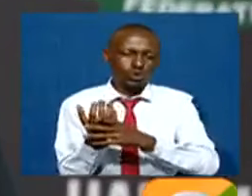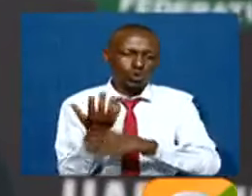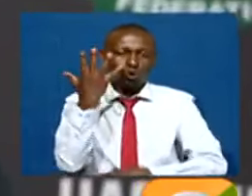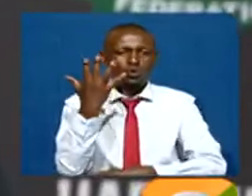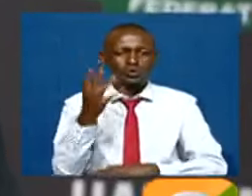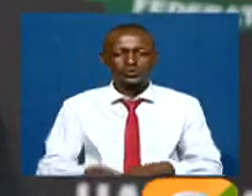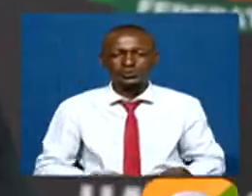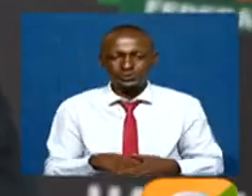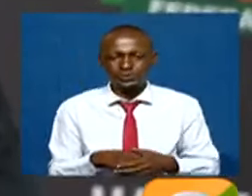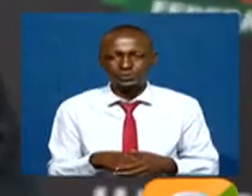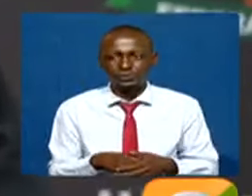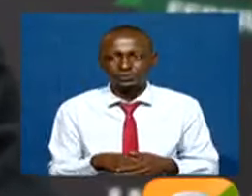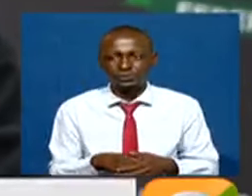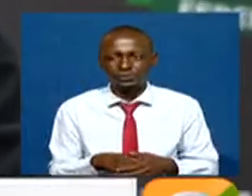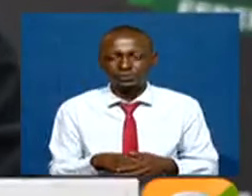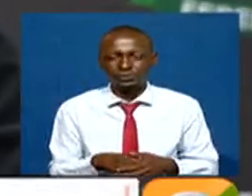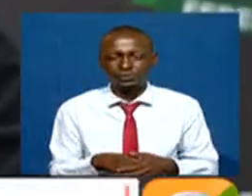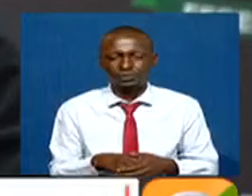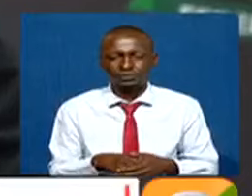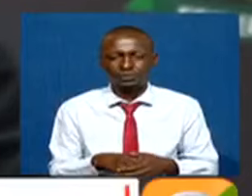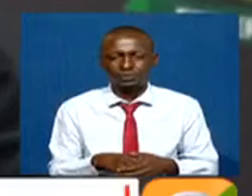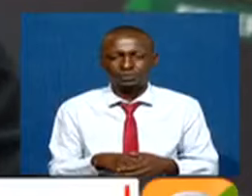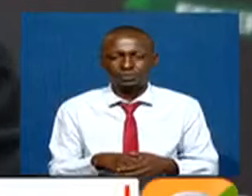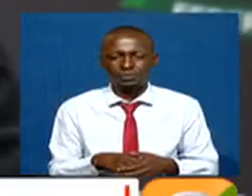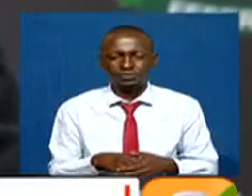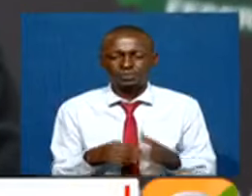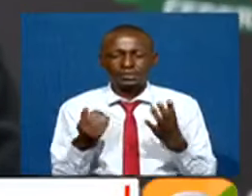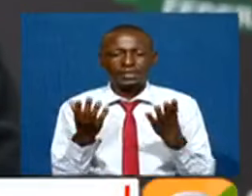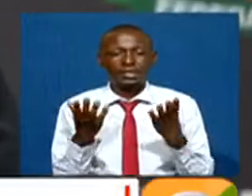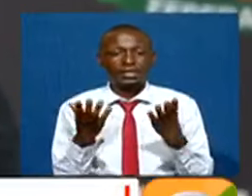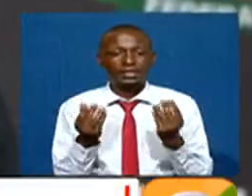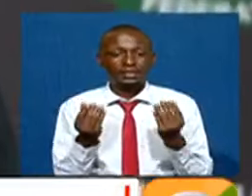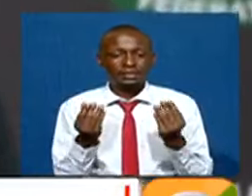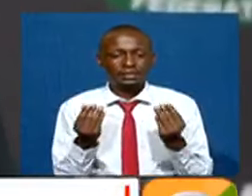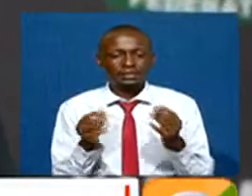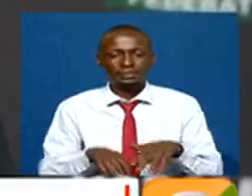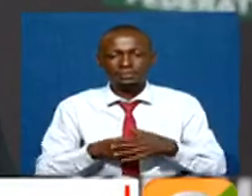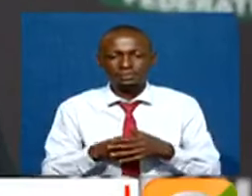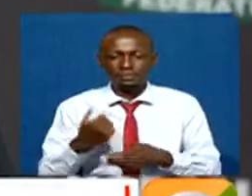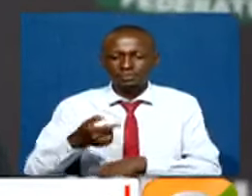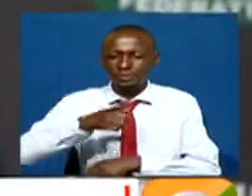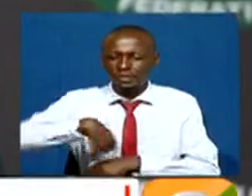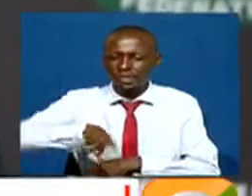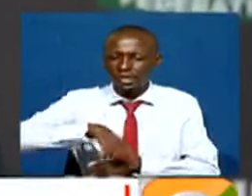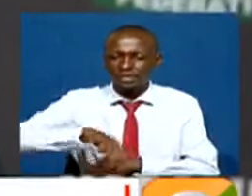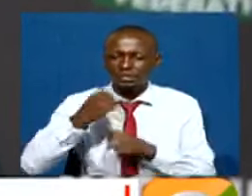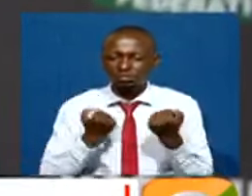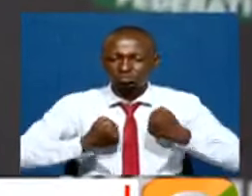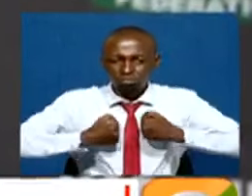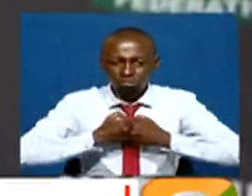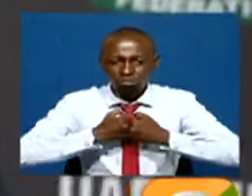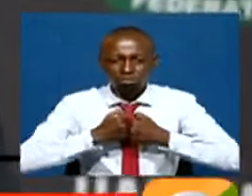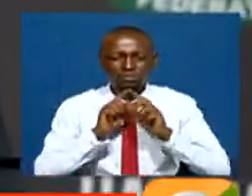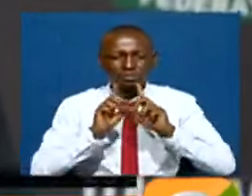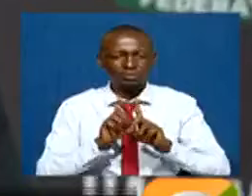better, it will be easier for us to play. But unfortunately,